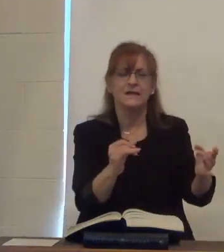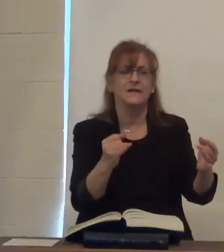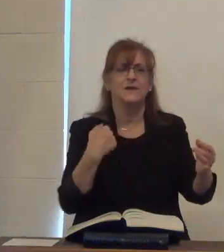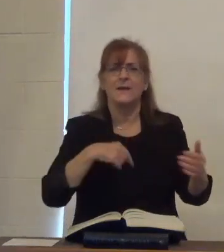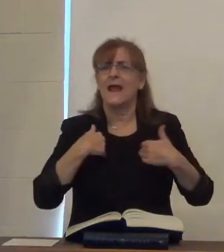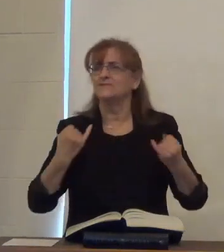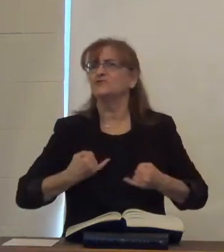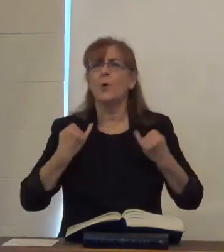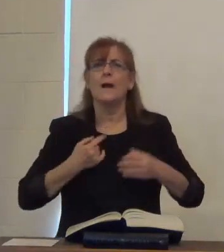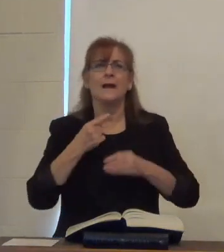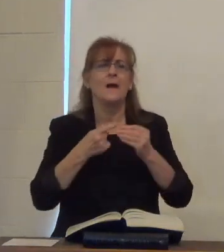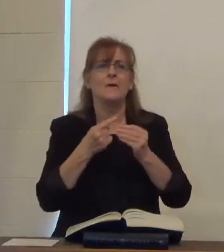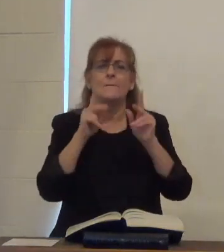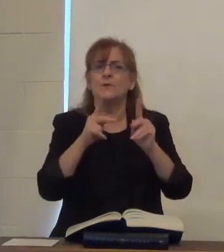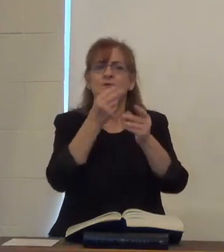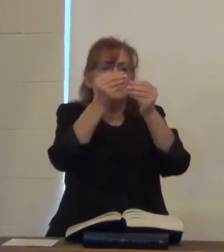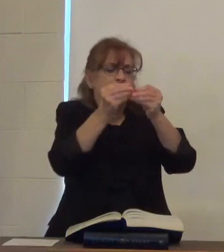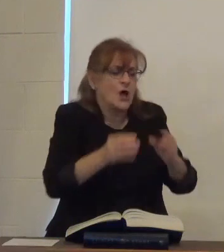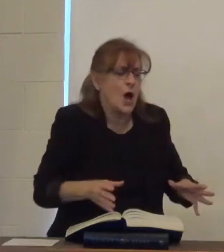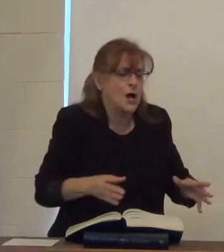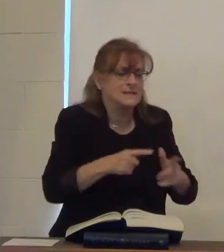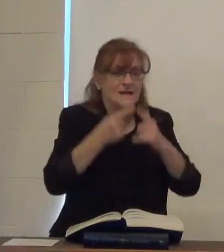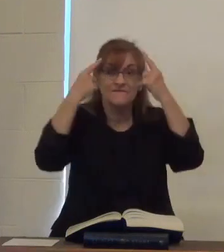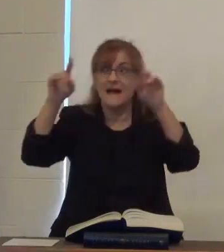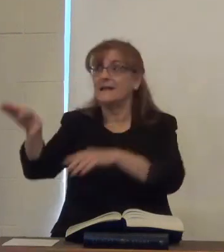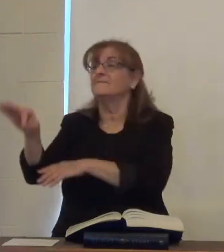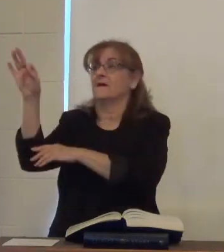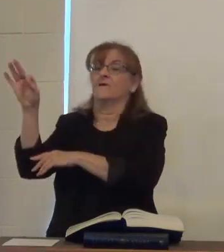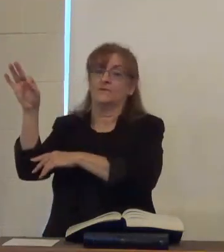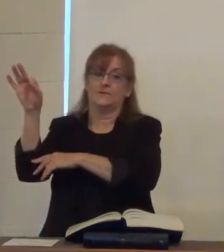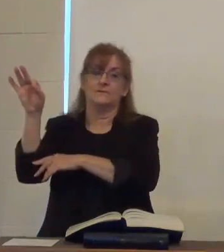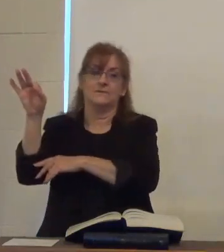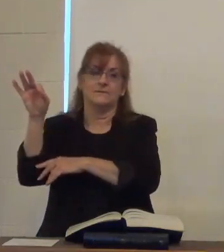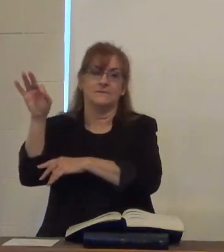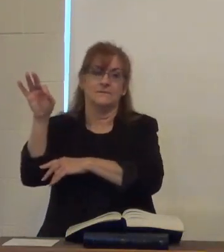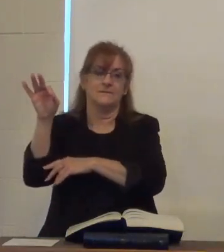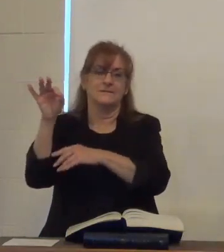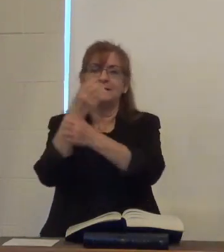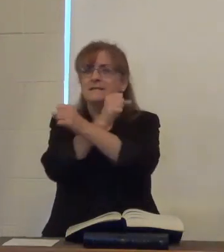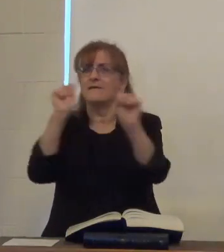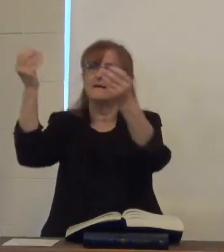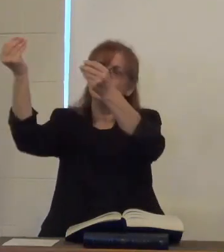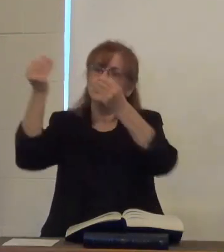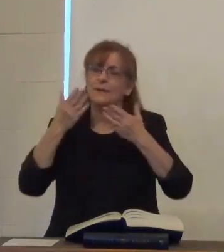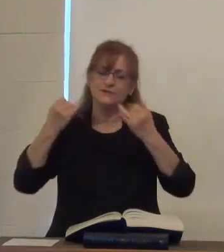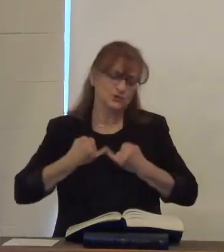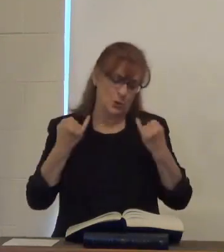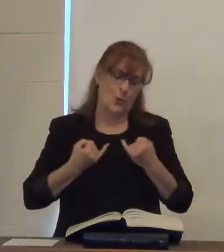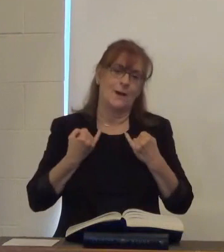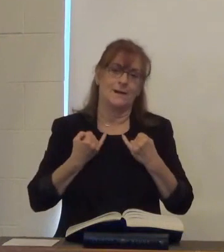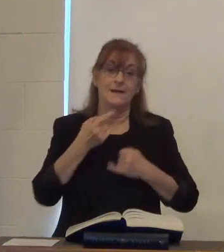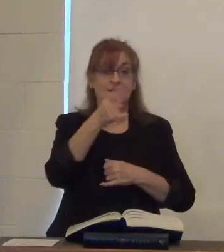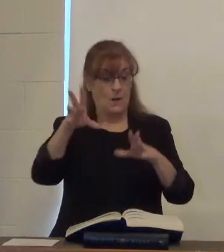over someone who's lost who is finally found. Salvation brings joy. They received the